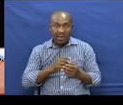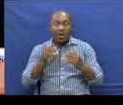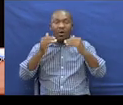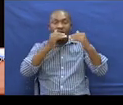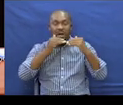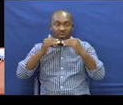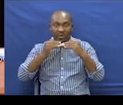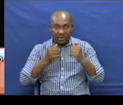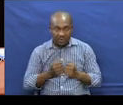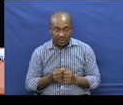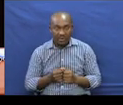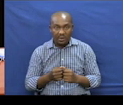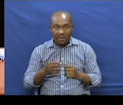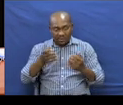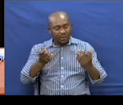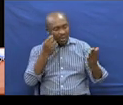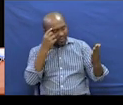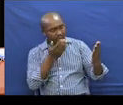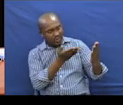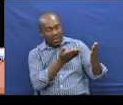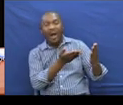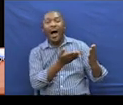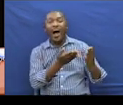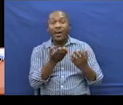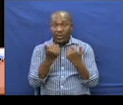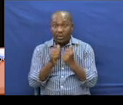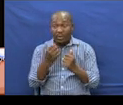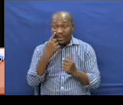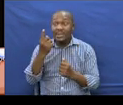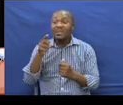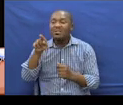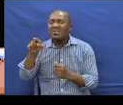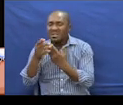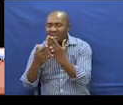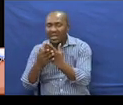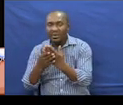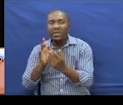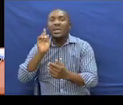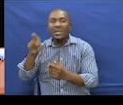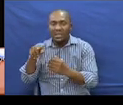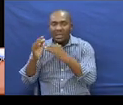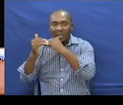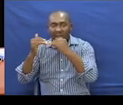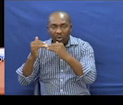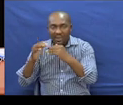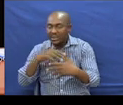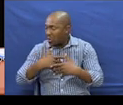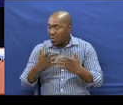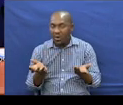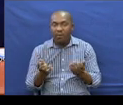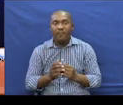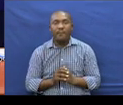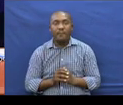country is or is not democratic. And from the characteristics of democracy, let's look at the types